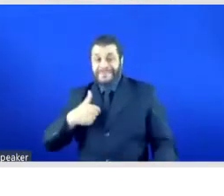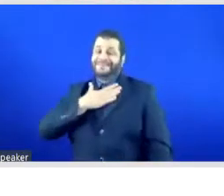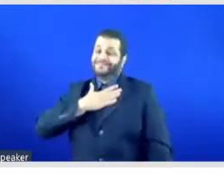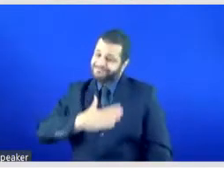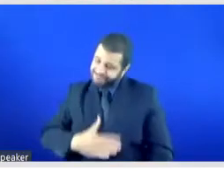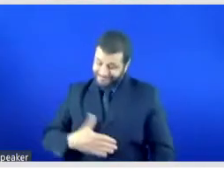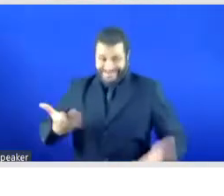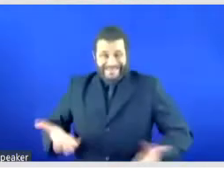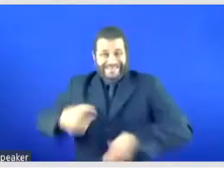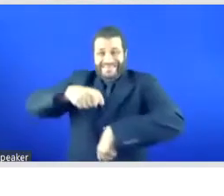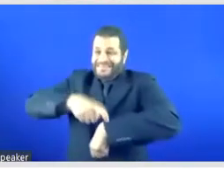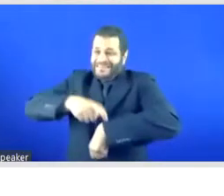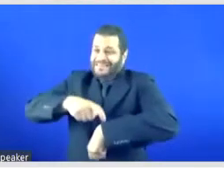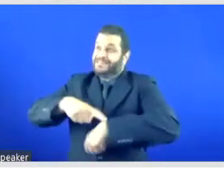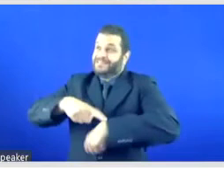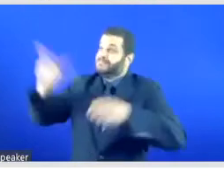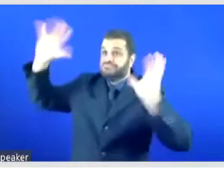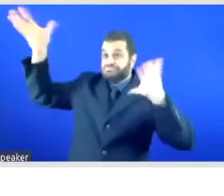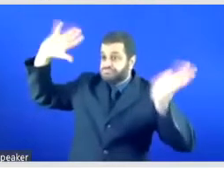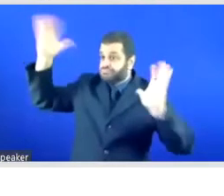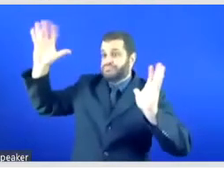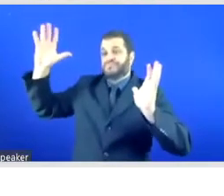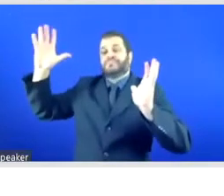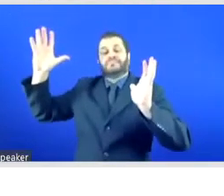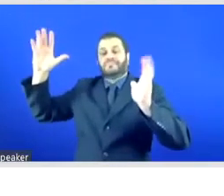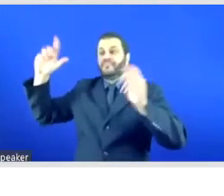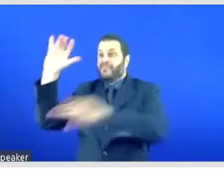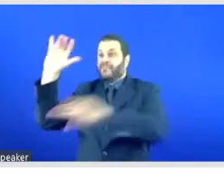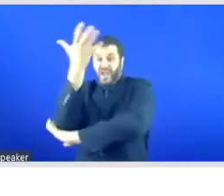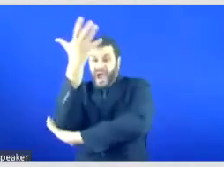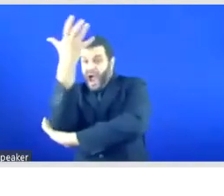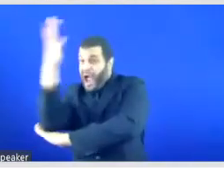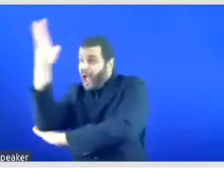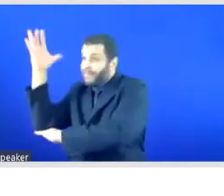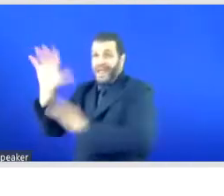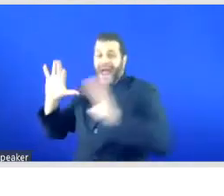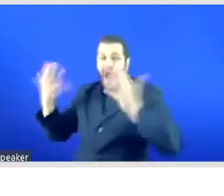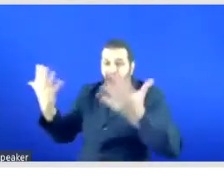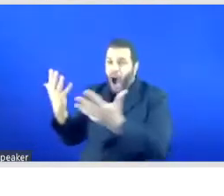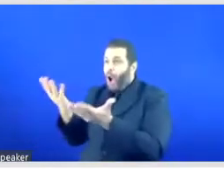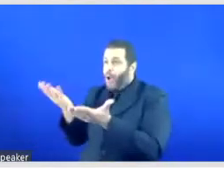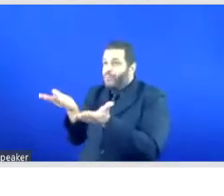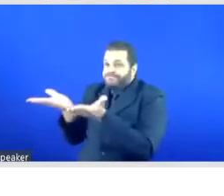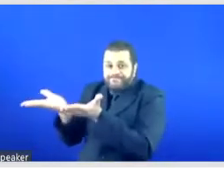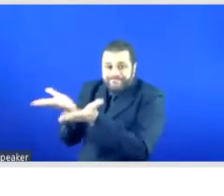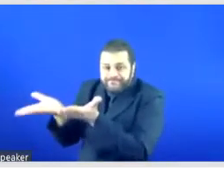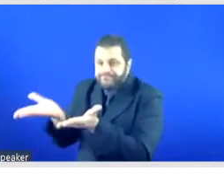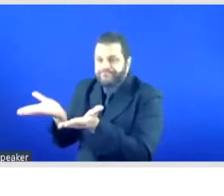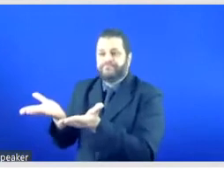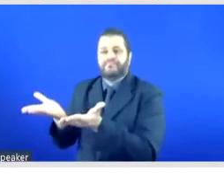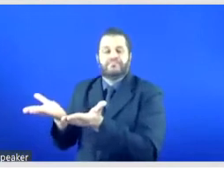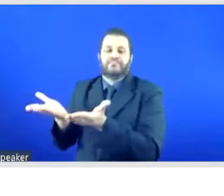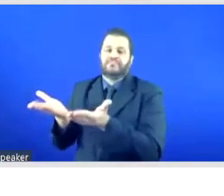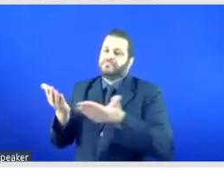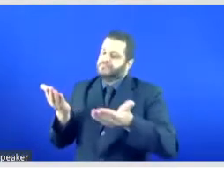crisis personal in our lives and do something to show we've done that by changing our recycling habits or our eating